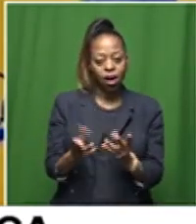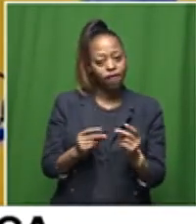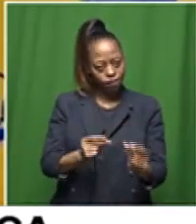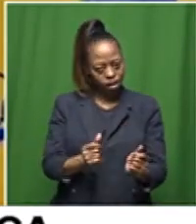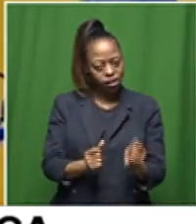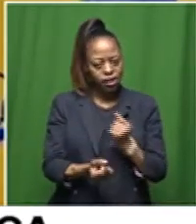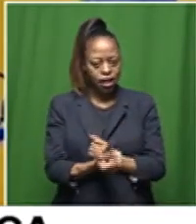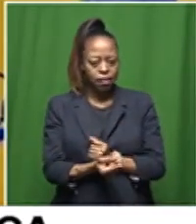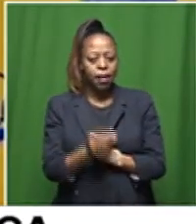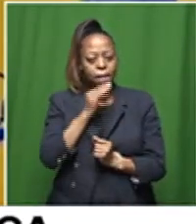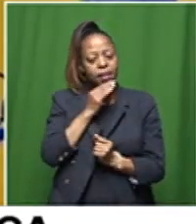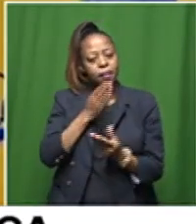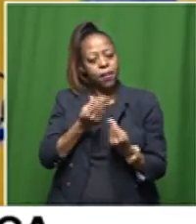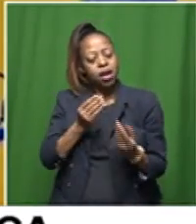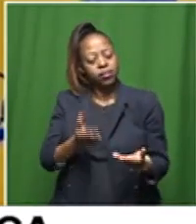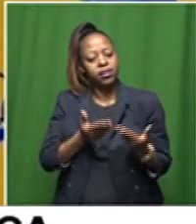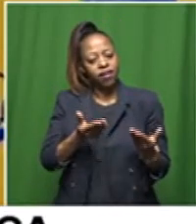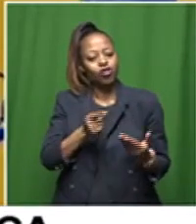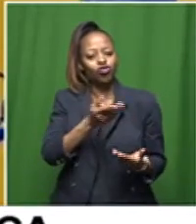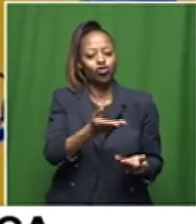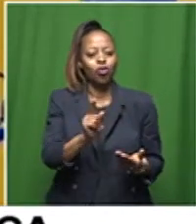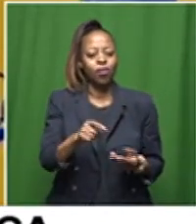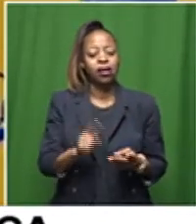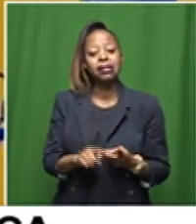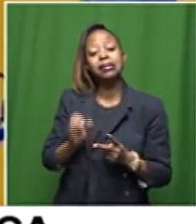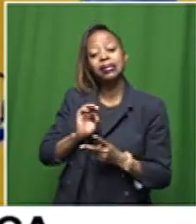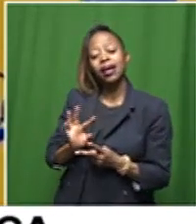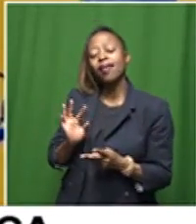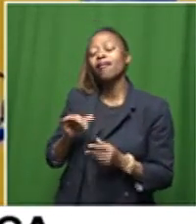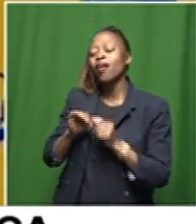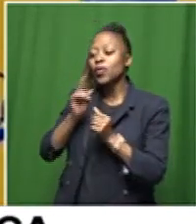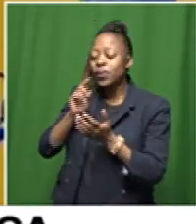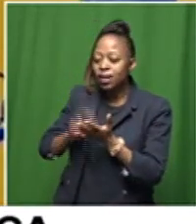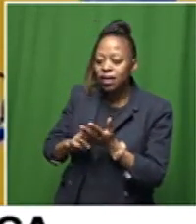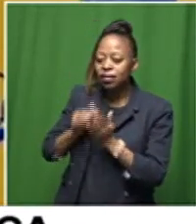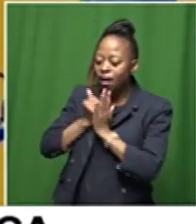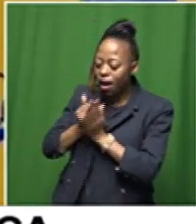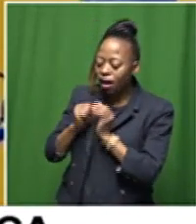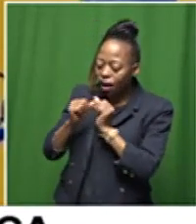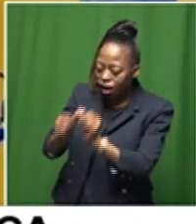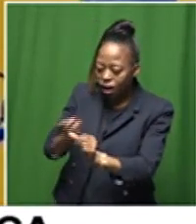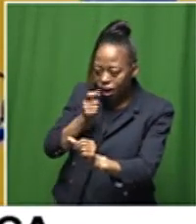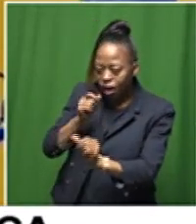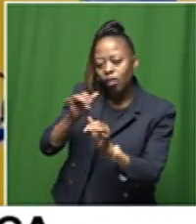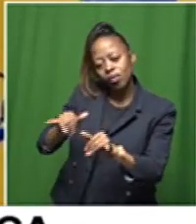emergency, you must get emergency services. If you are a chronic, you must really wait until your time. If it's